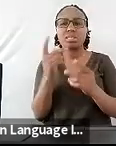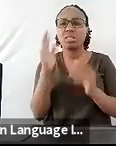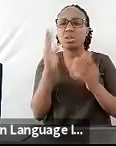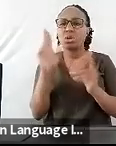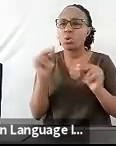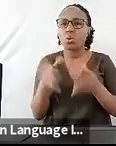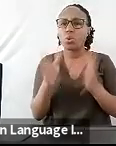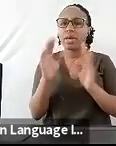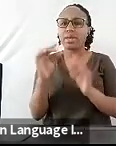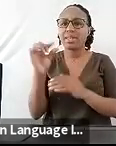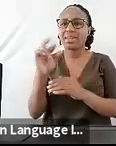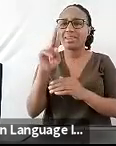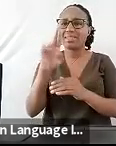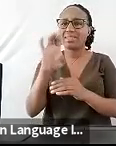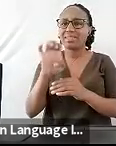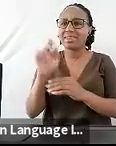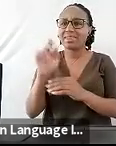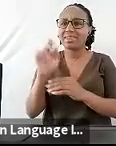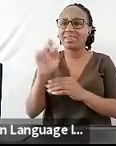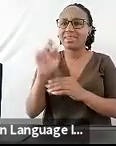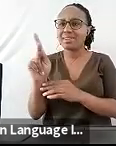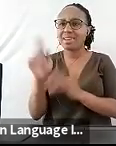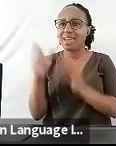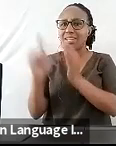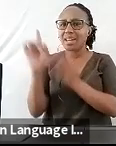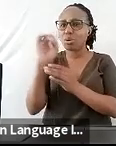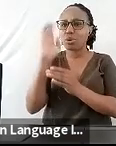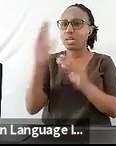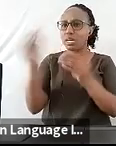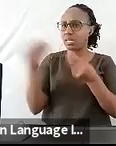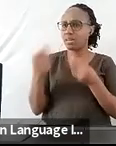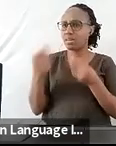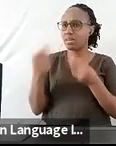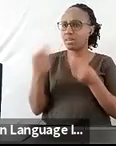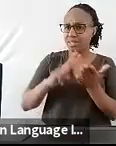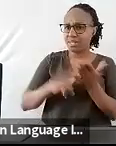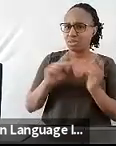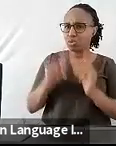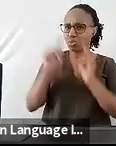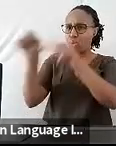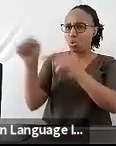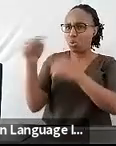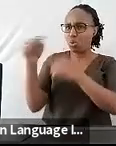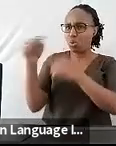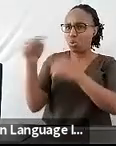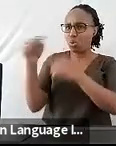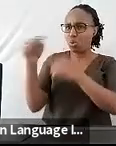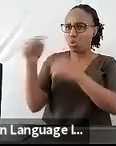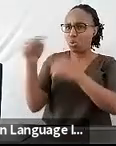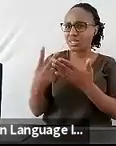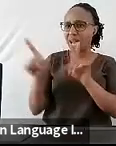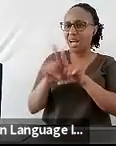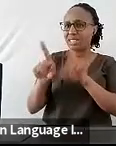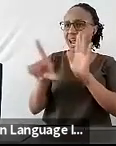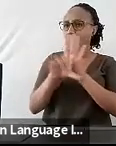embassy in Nairobi is going to give me a visa to go and volunteer for 2 weeks as a lawyer. They would need me to apply for a work visa and then I would have